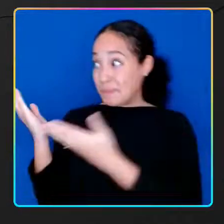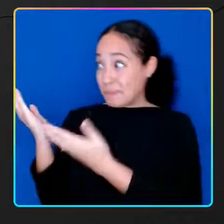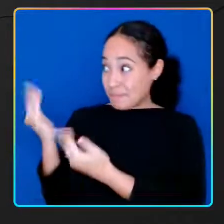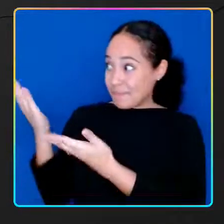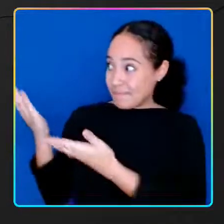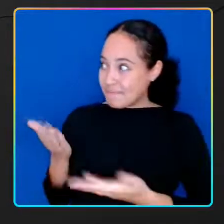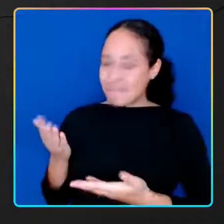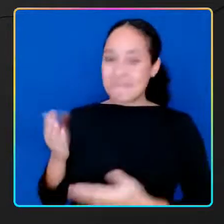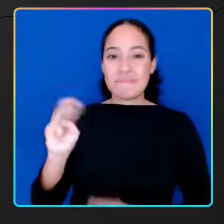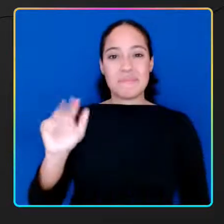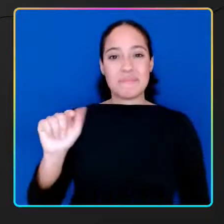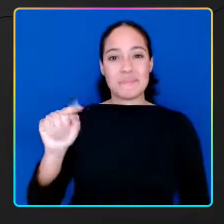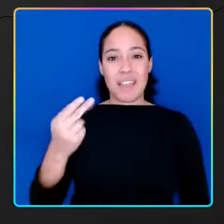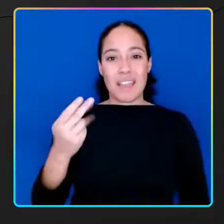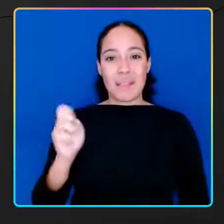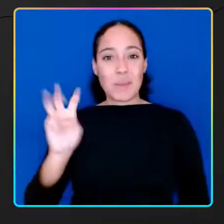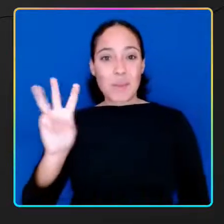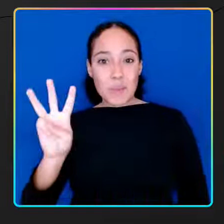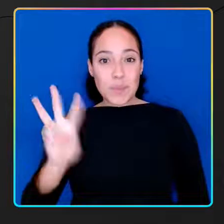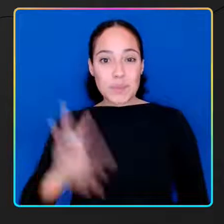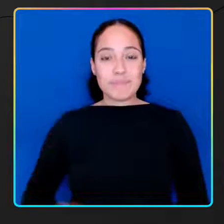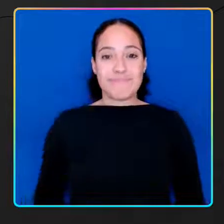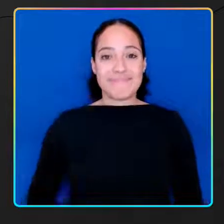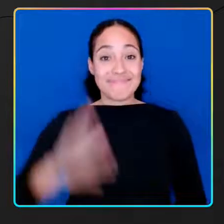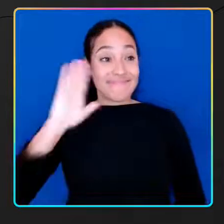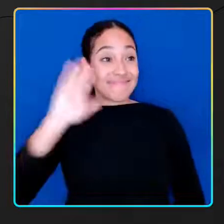Hi, Matthew. How's it going?